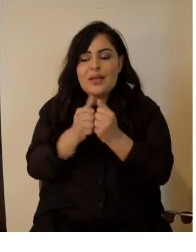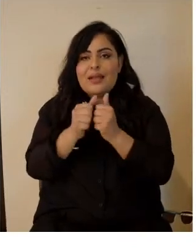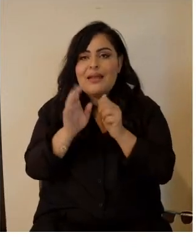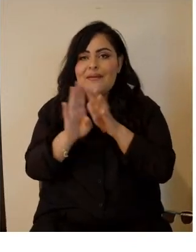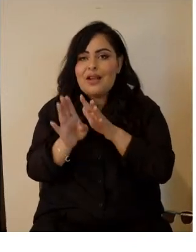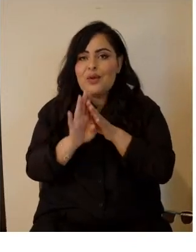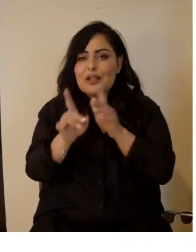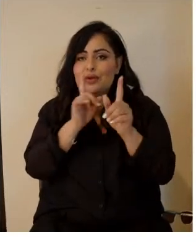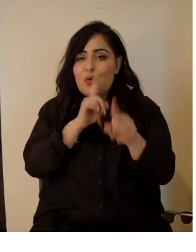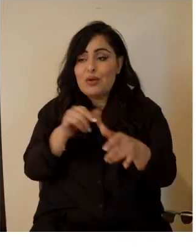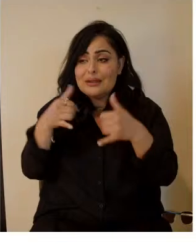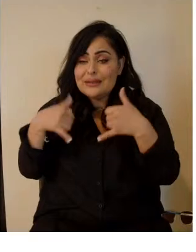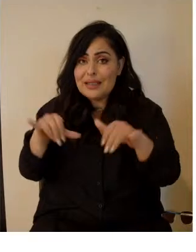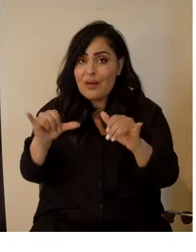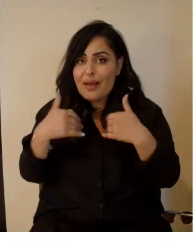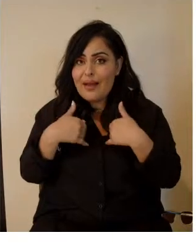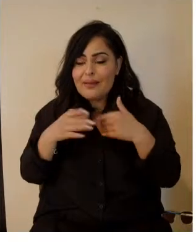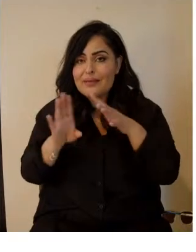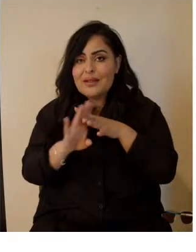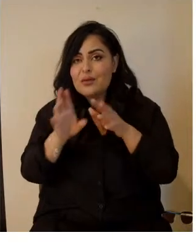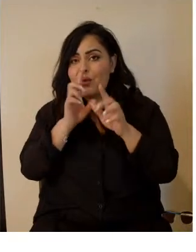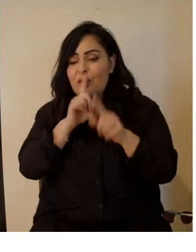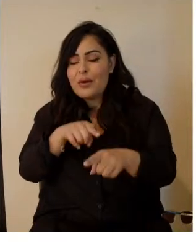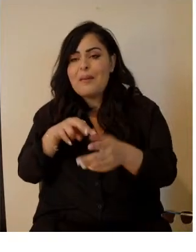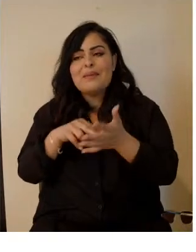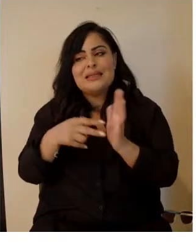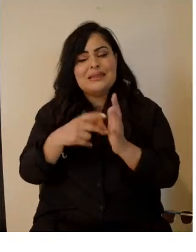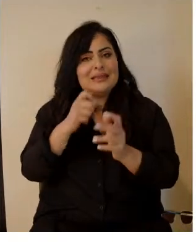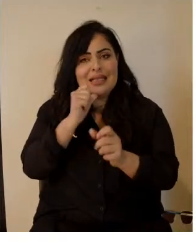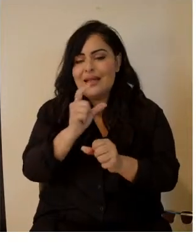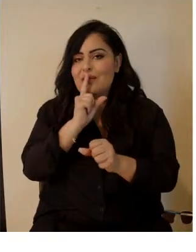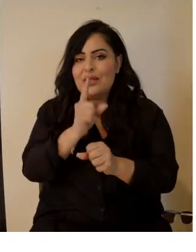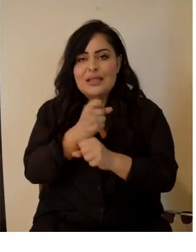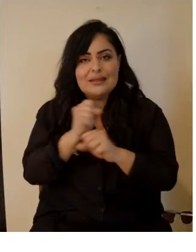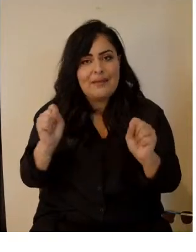were not lifted is truly only because it's not safe to do so.